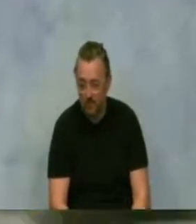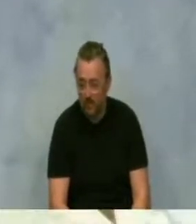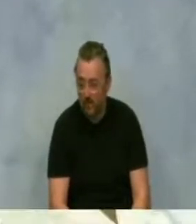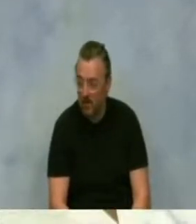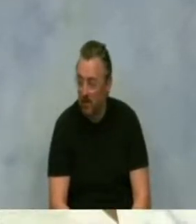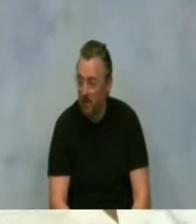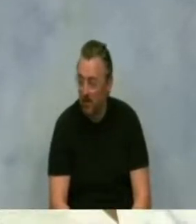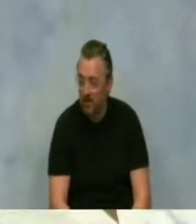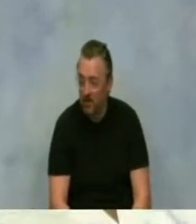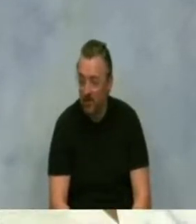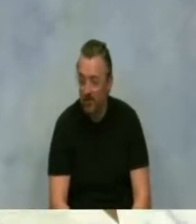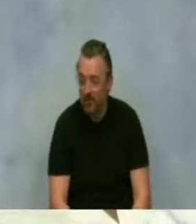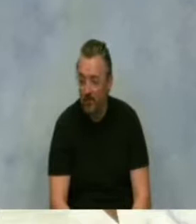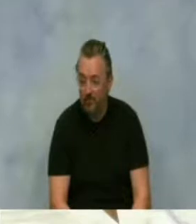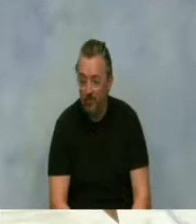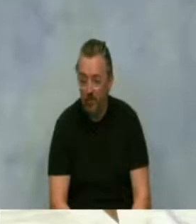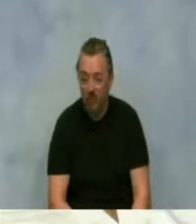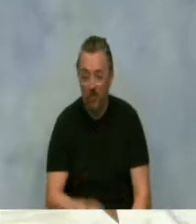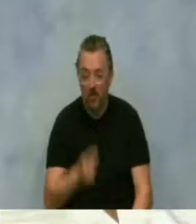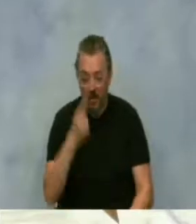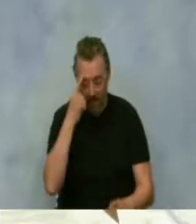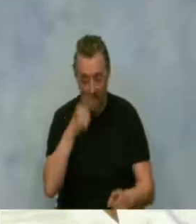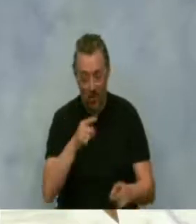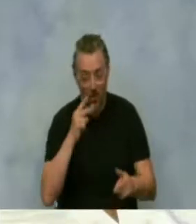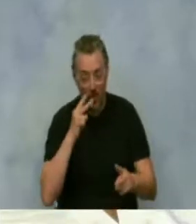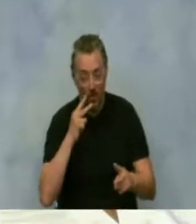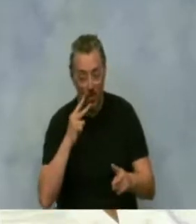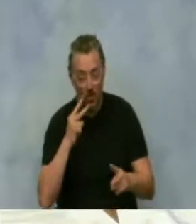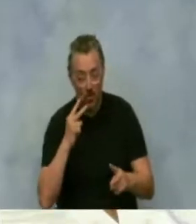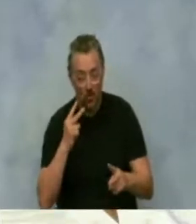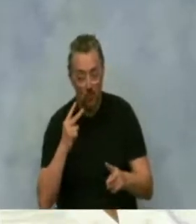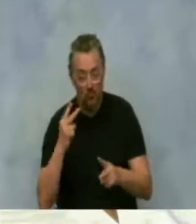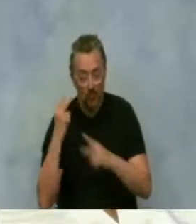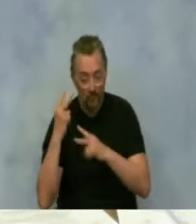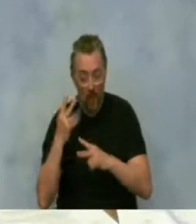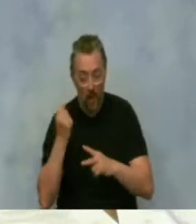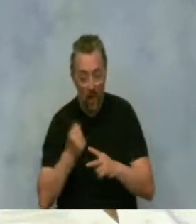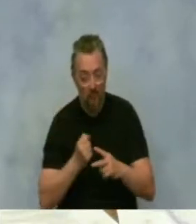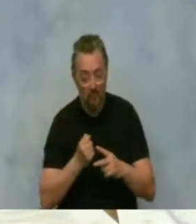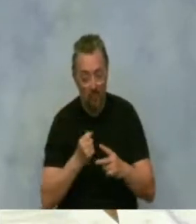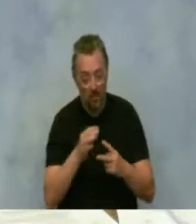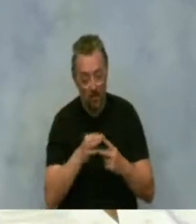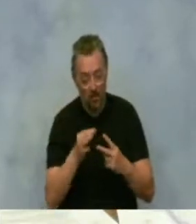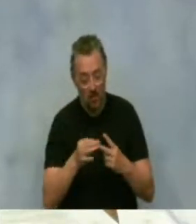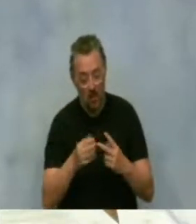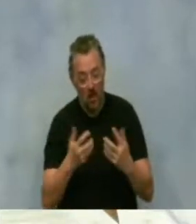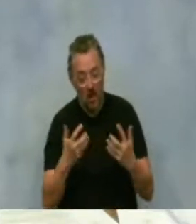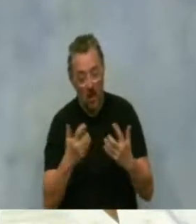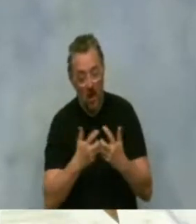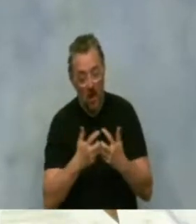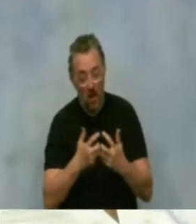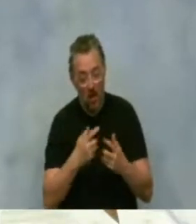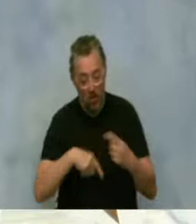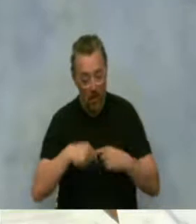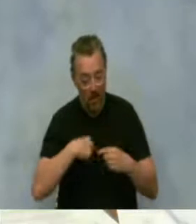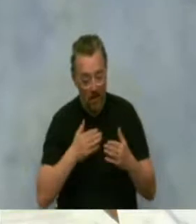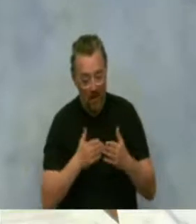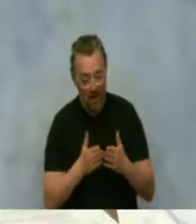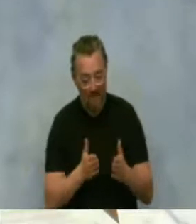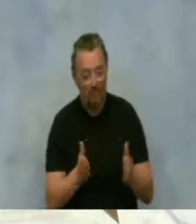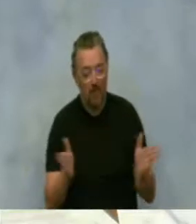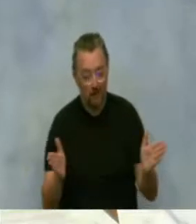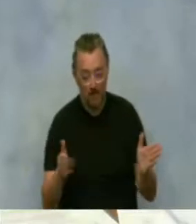Thanks so much, Councillor Faulkner. I think the review, there's probably some fundamental questions about how we actually expand what we're doing. I think there's probably